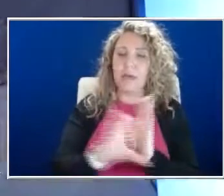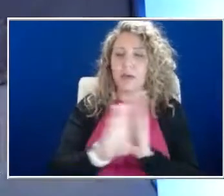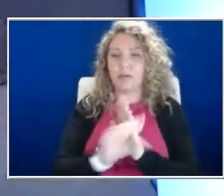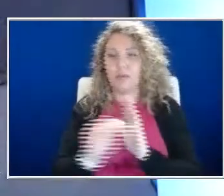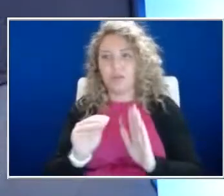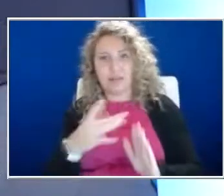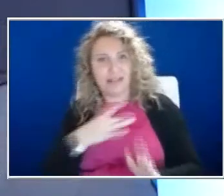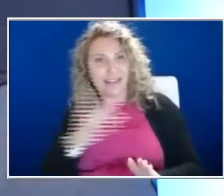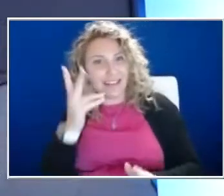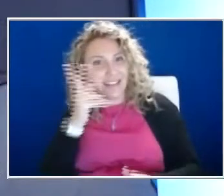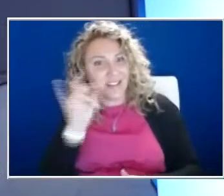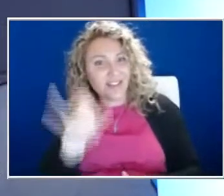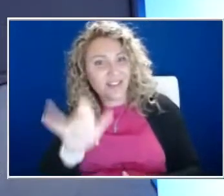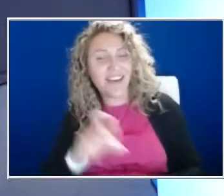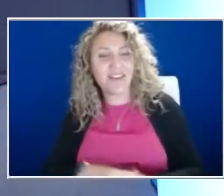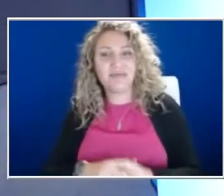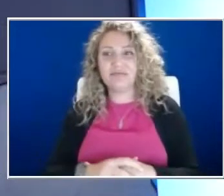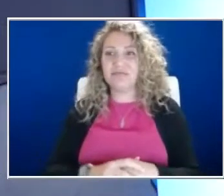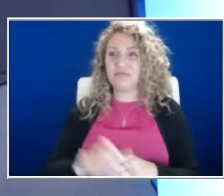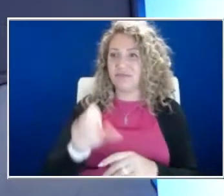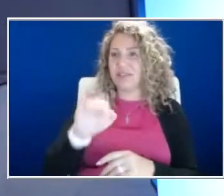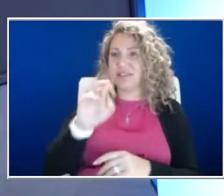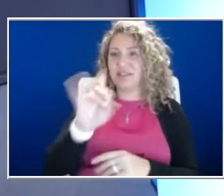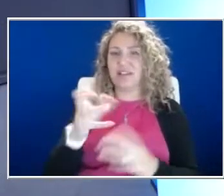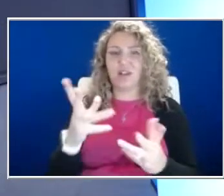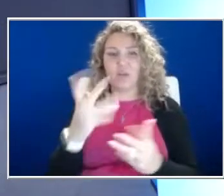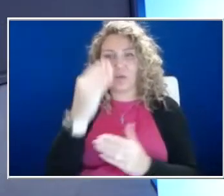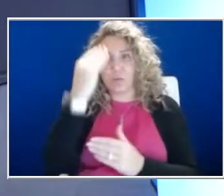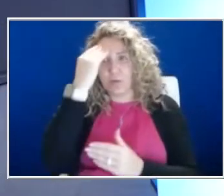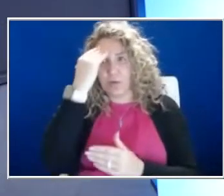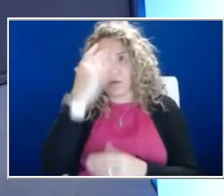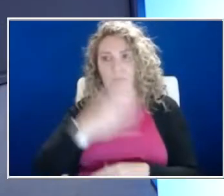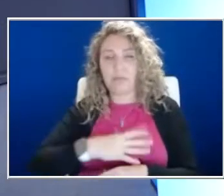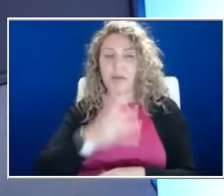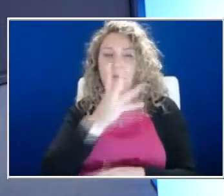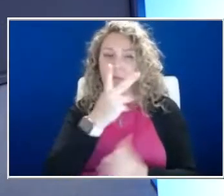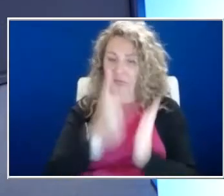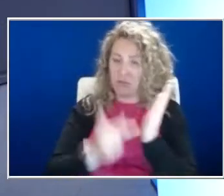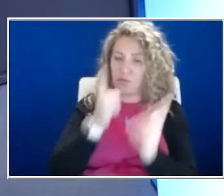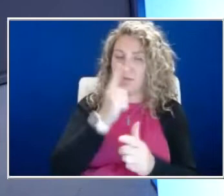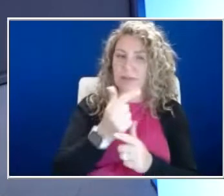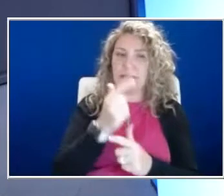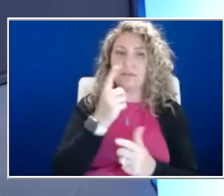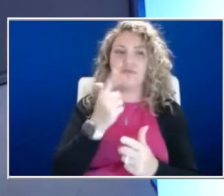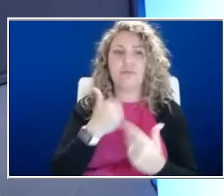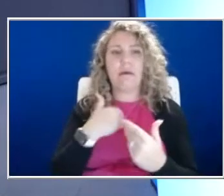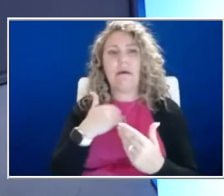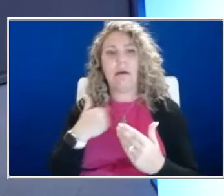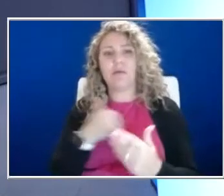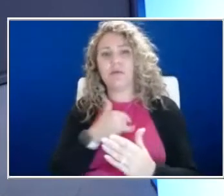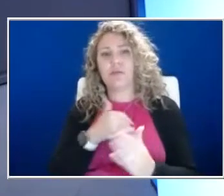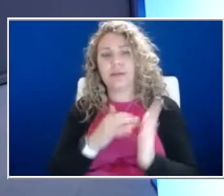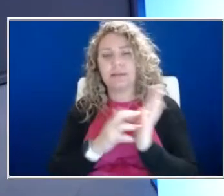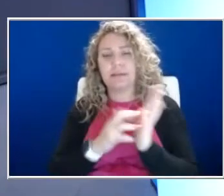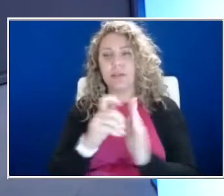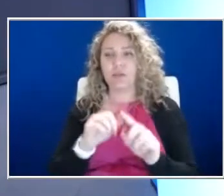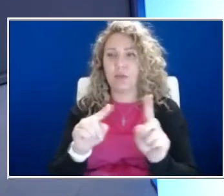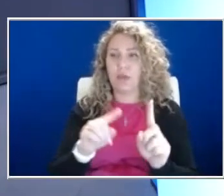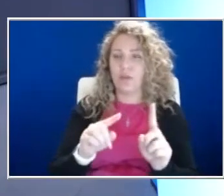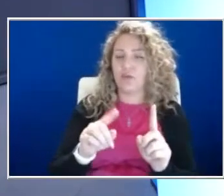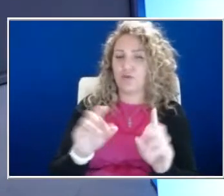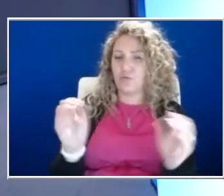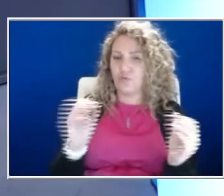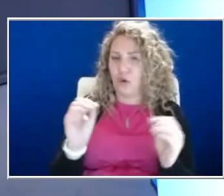That's for darn sure. Sandy wants to know, my mom and both of my sisters had breast cancer, but there's no BRCA gene in our family. Are there more